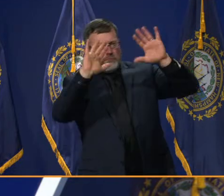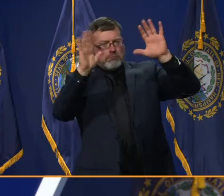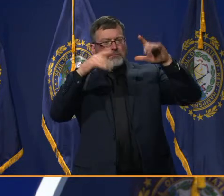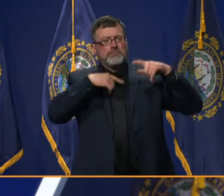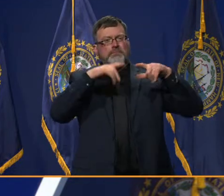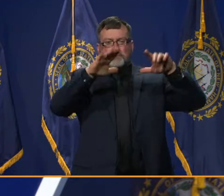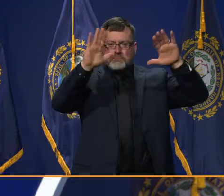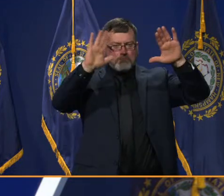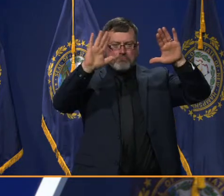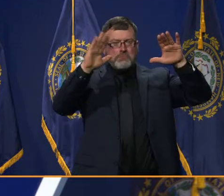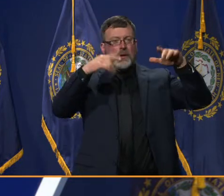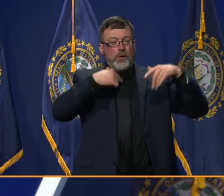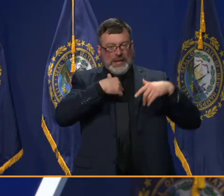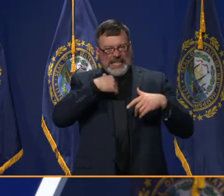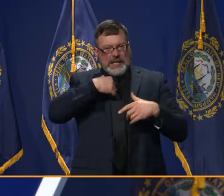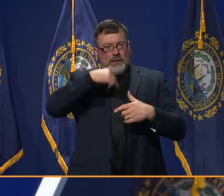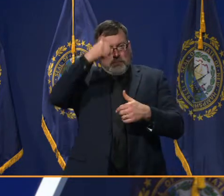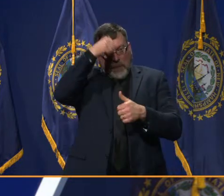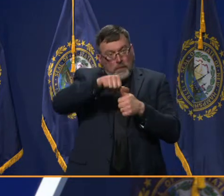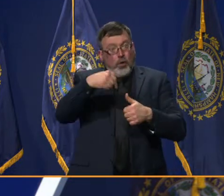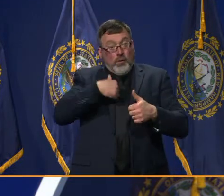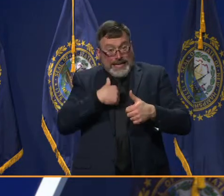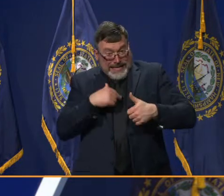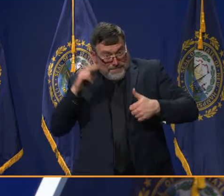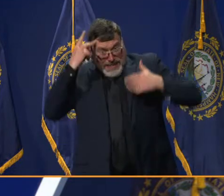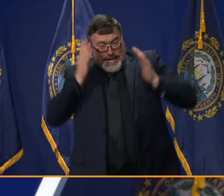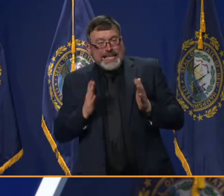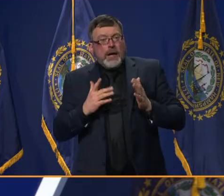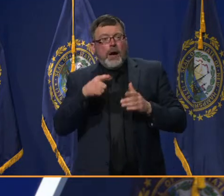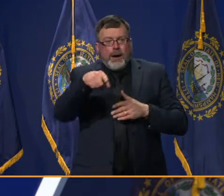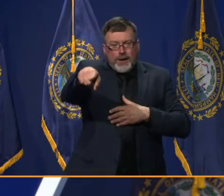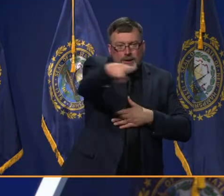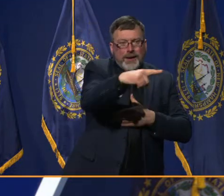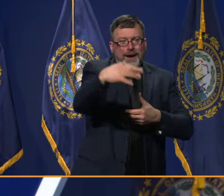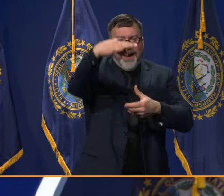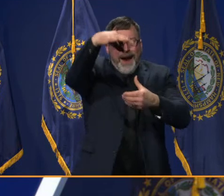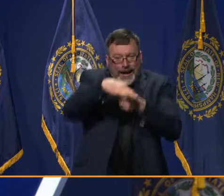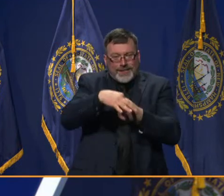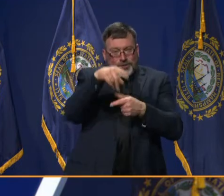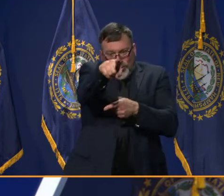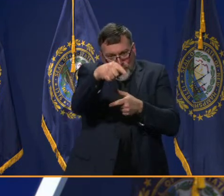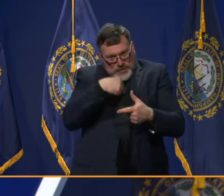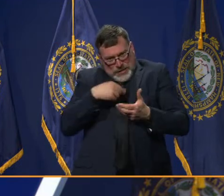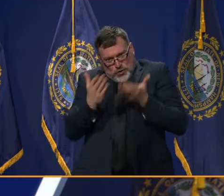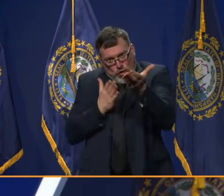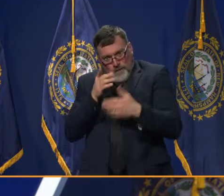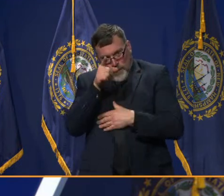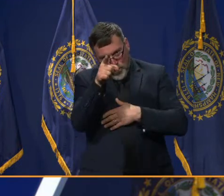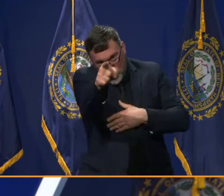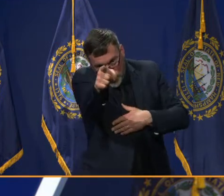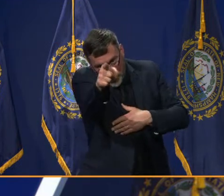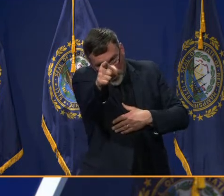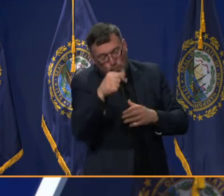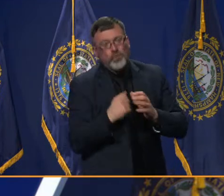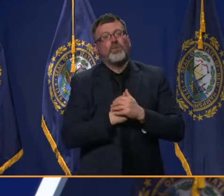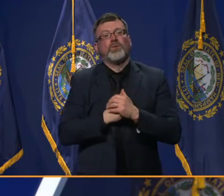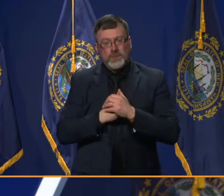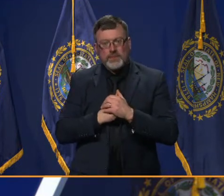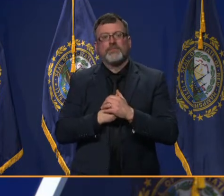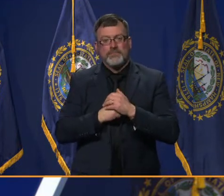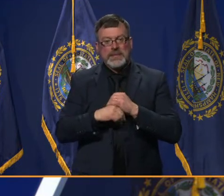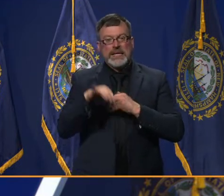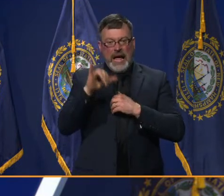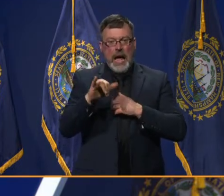to serve those that we represent. It's not the other way around. Some hide behind that live free or die